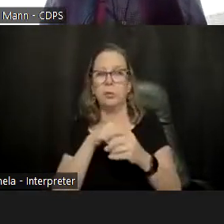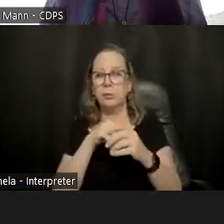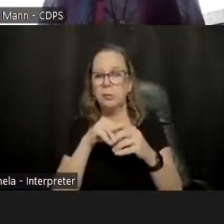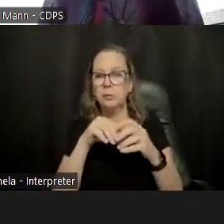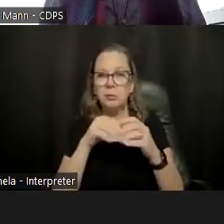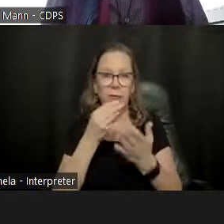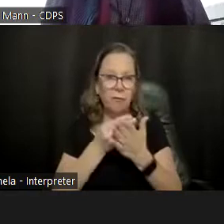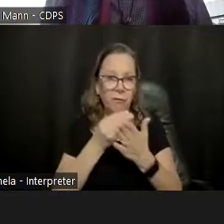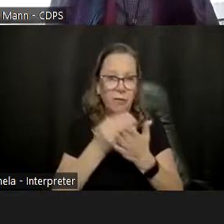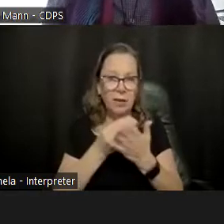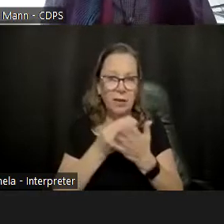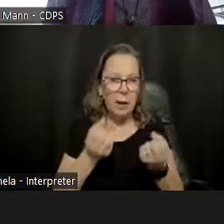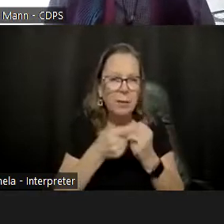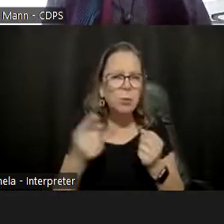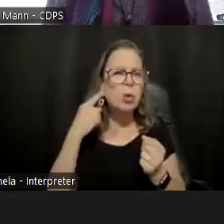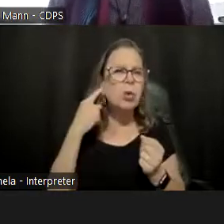funding?